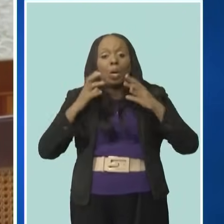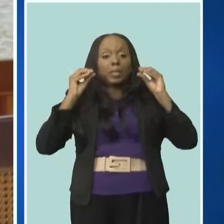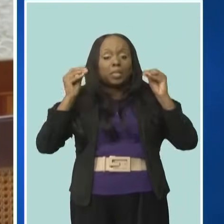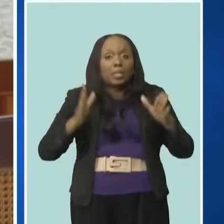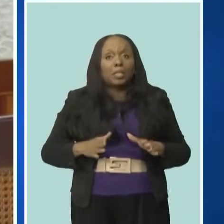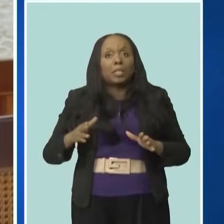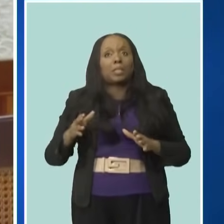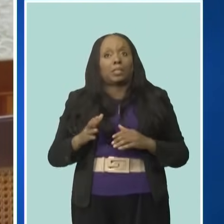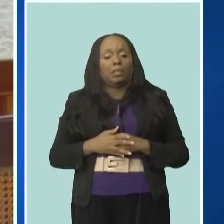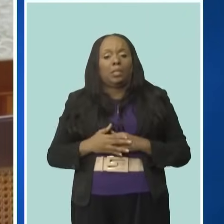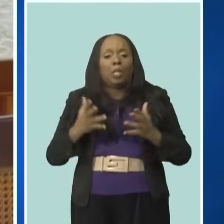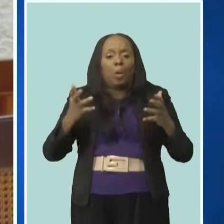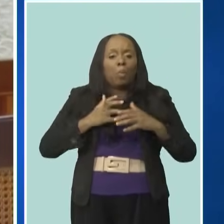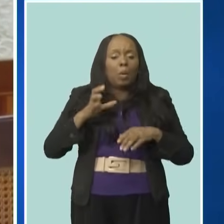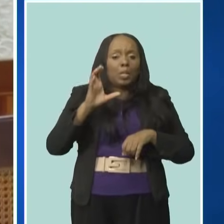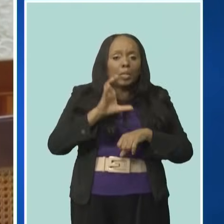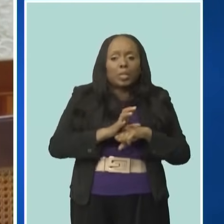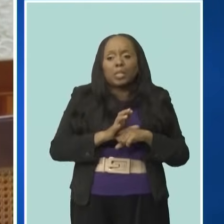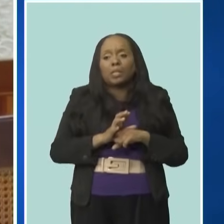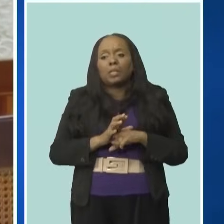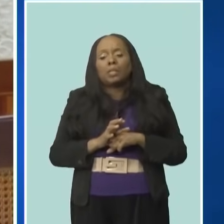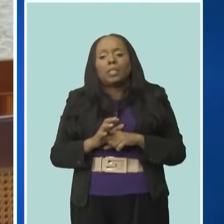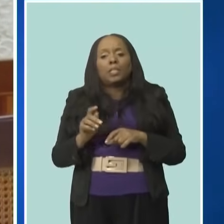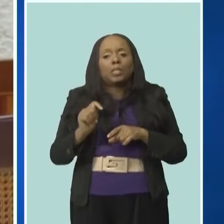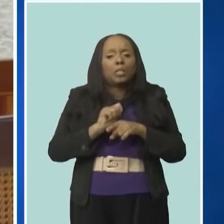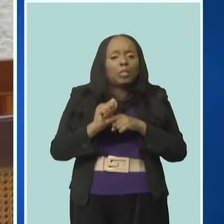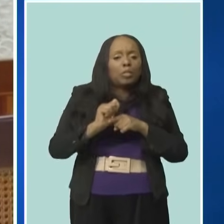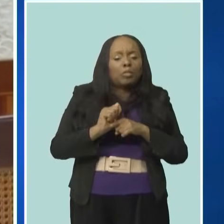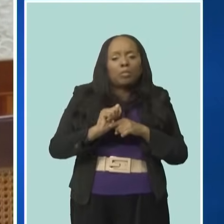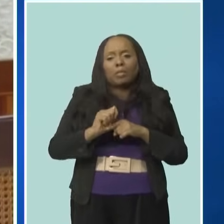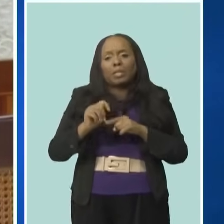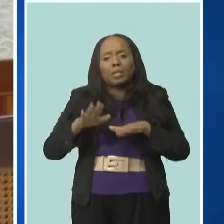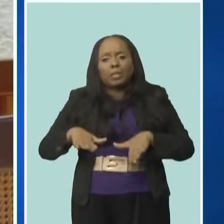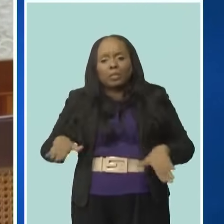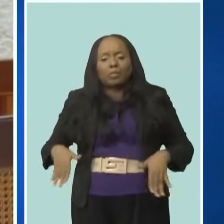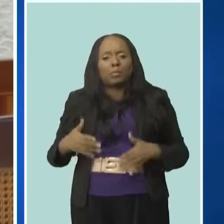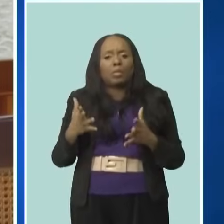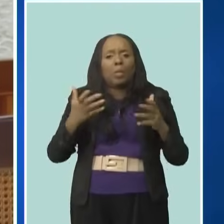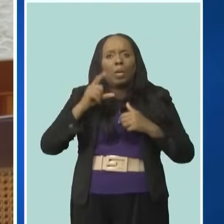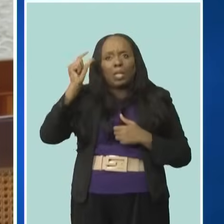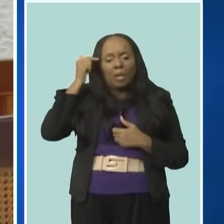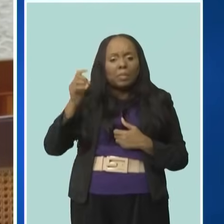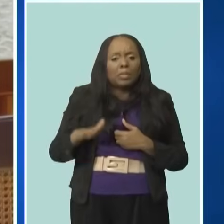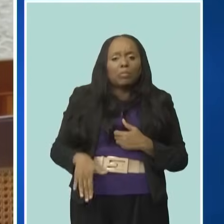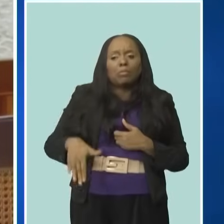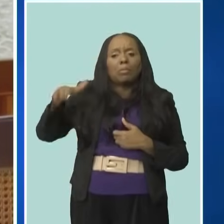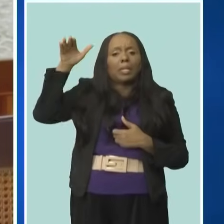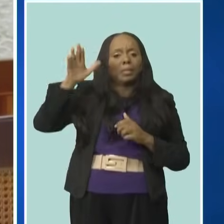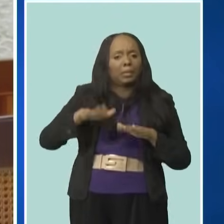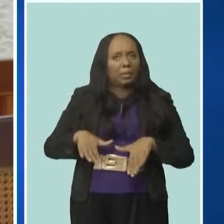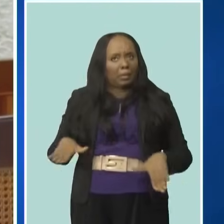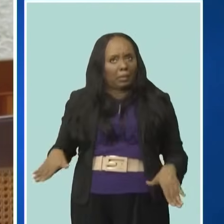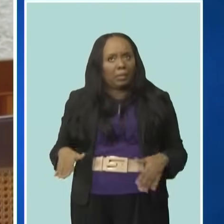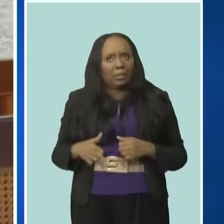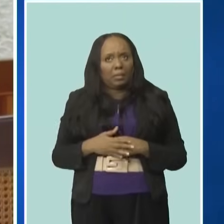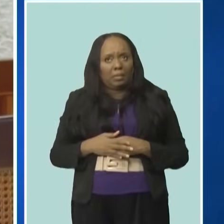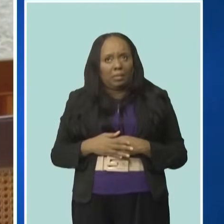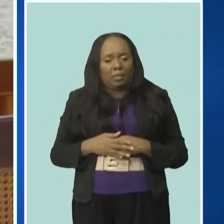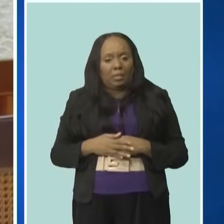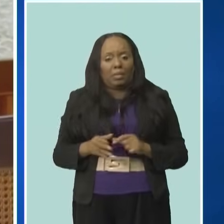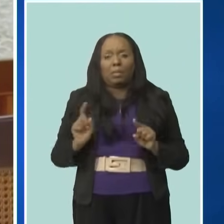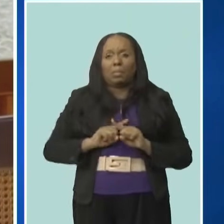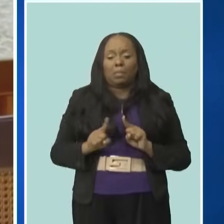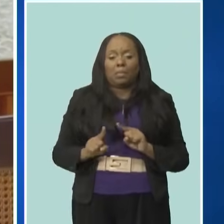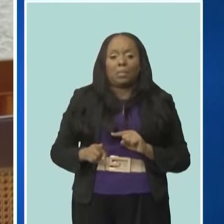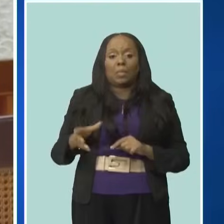They want the church to do it. They want the general society to do it. They want the government to do it. Not realizing it